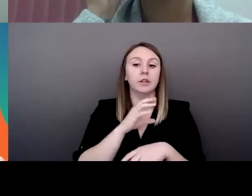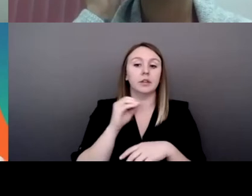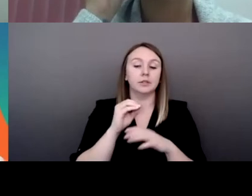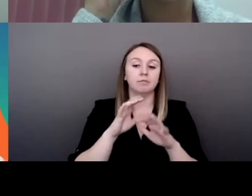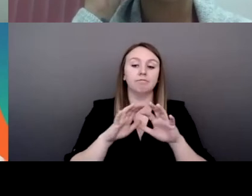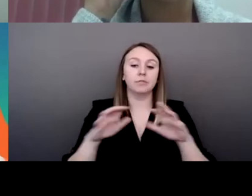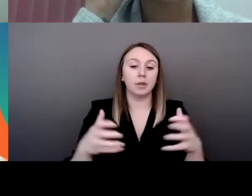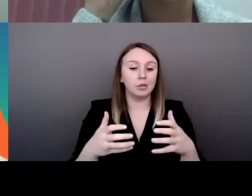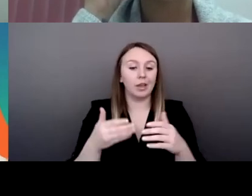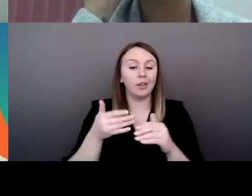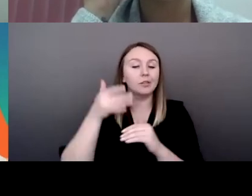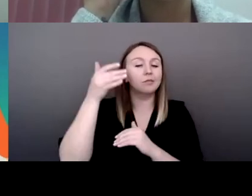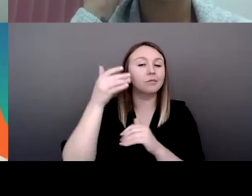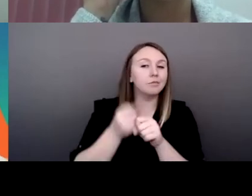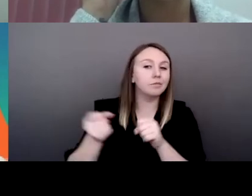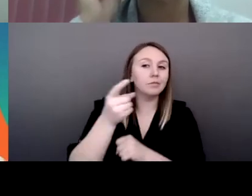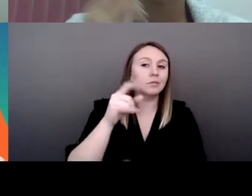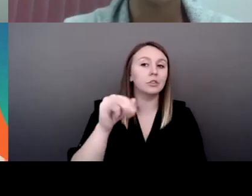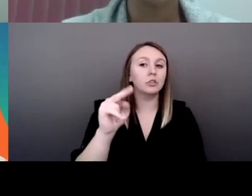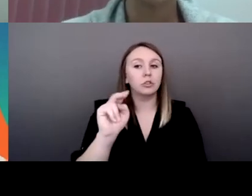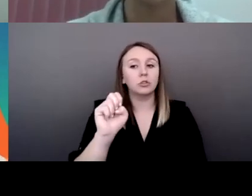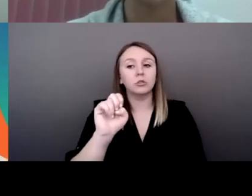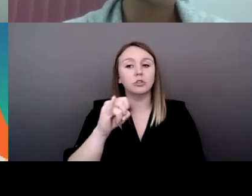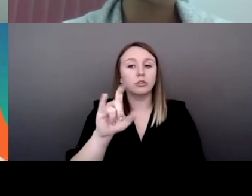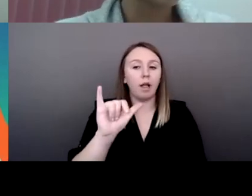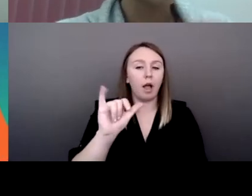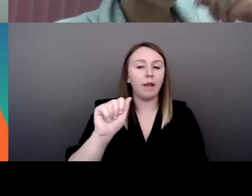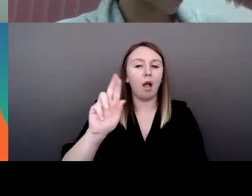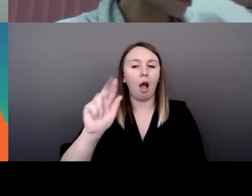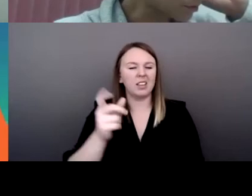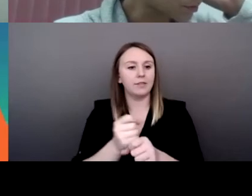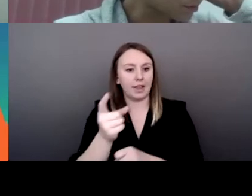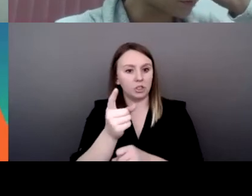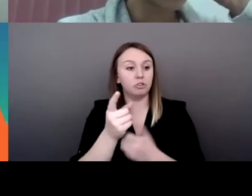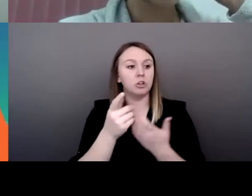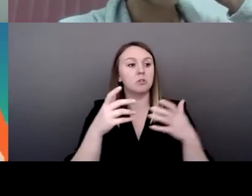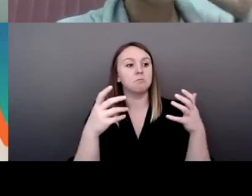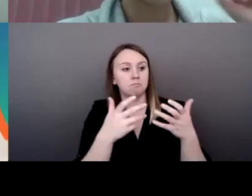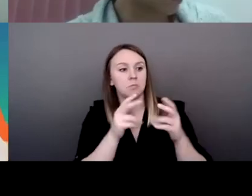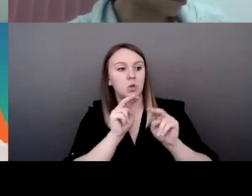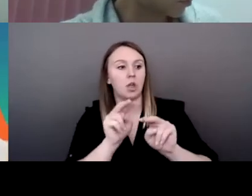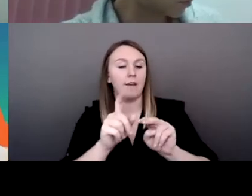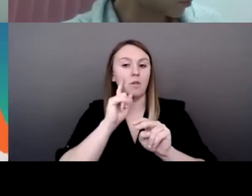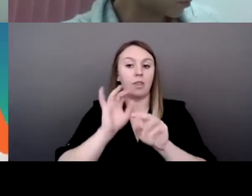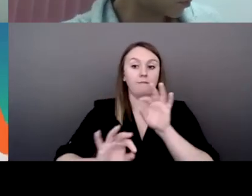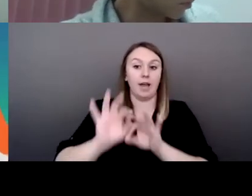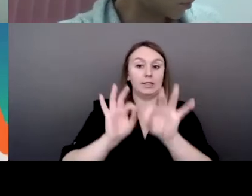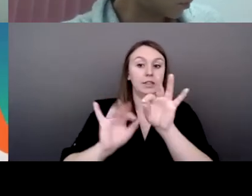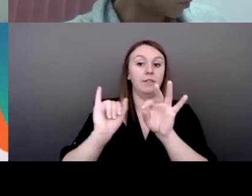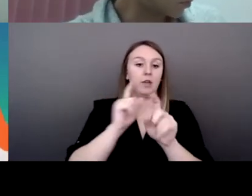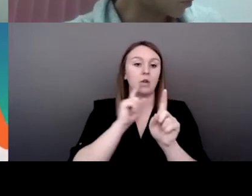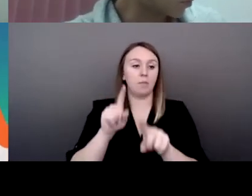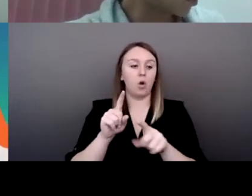probably towards June or July, August, in that area for, you know, the findings of that report, you know, pending the permissions that